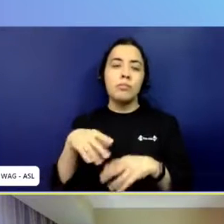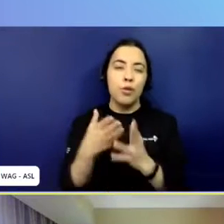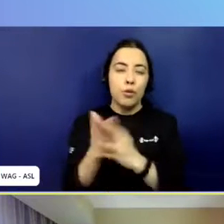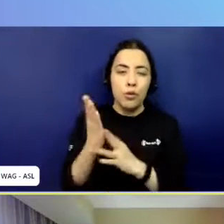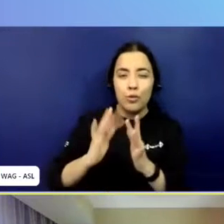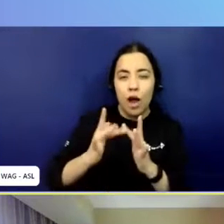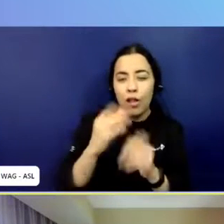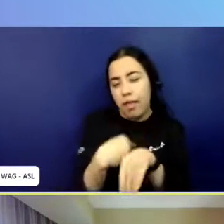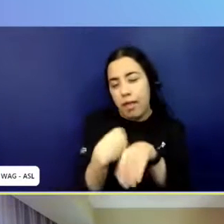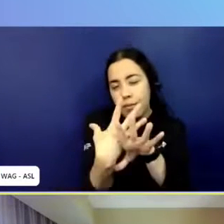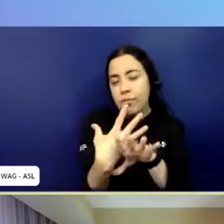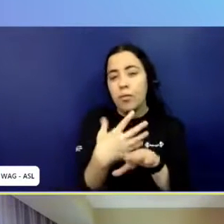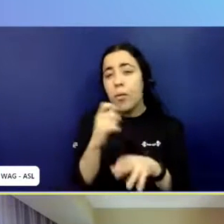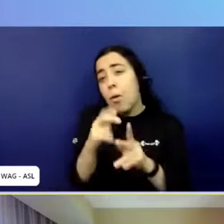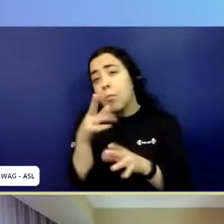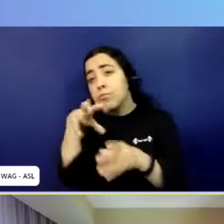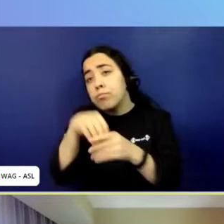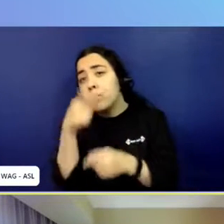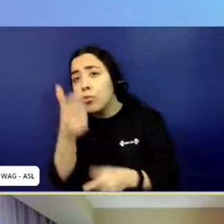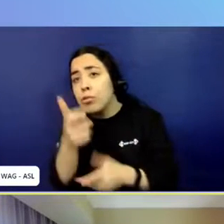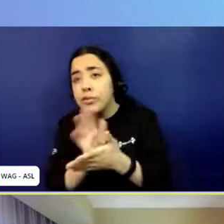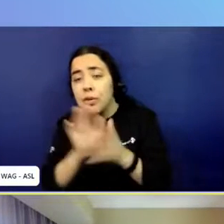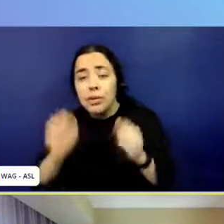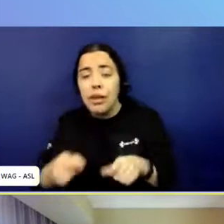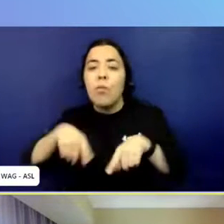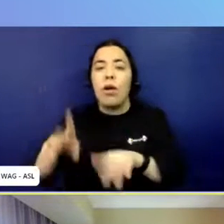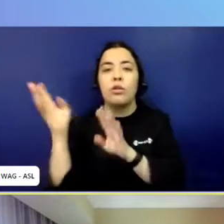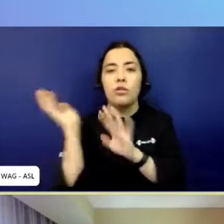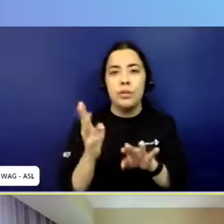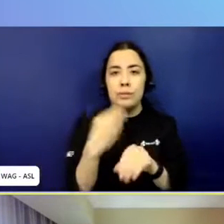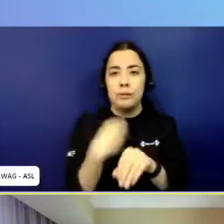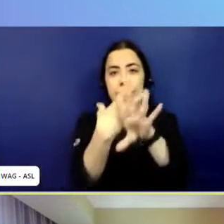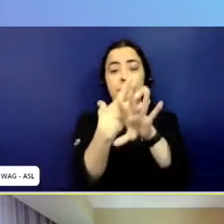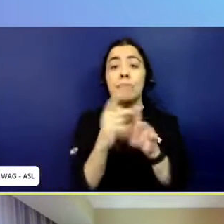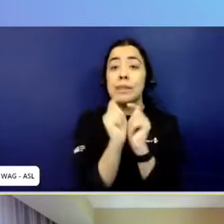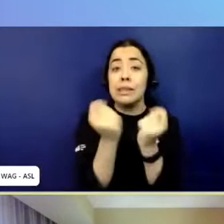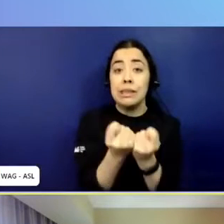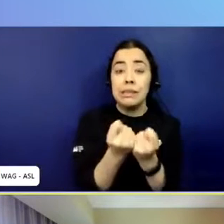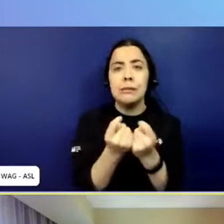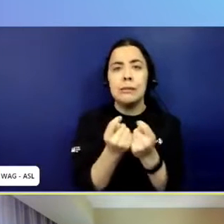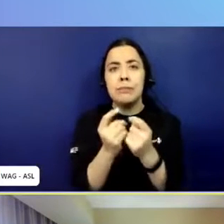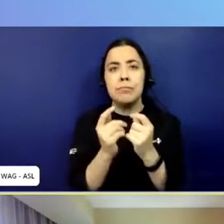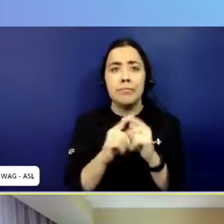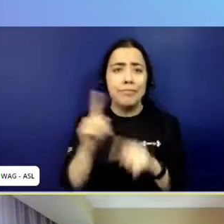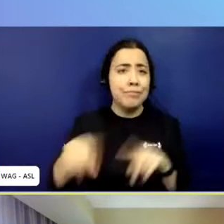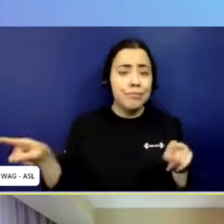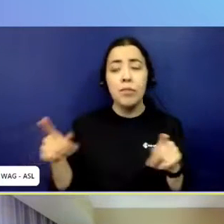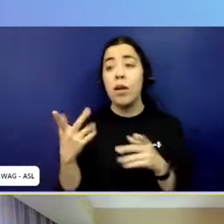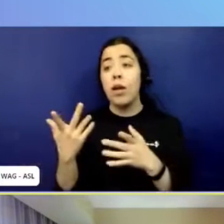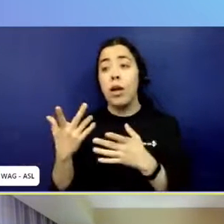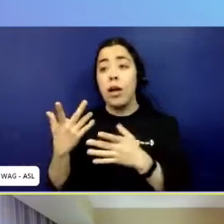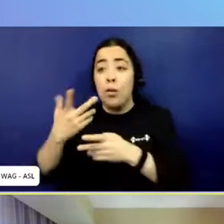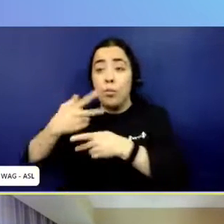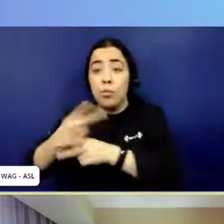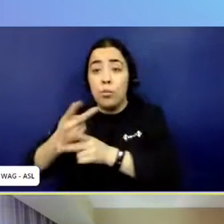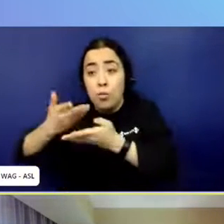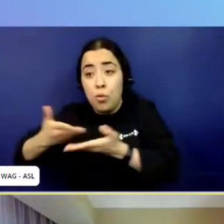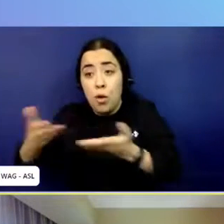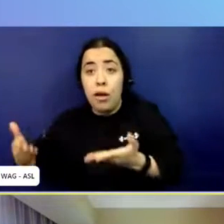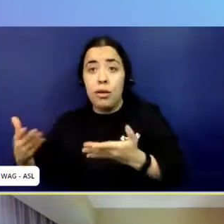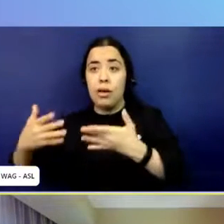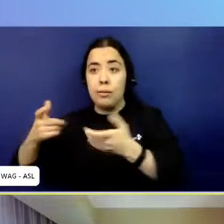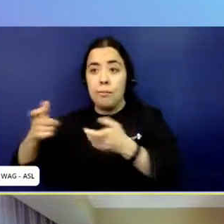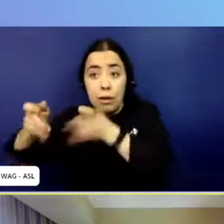as we were streaming this as well. The team participants varied from product managers, delivery